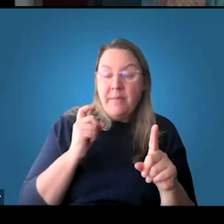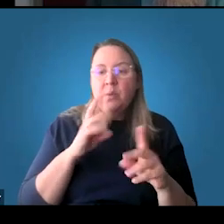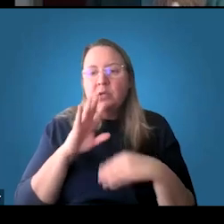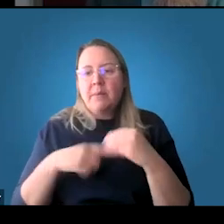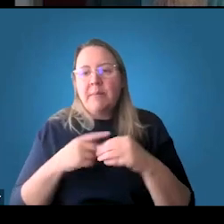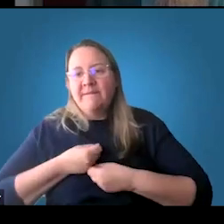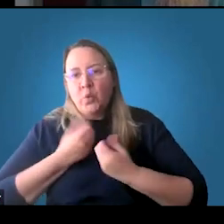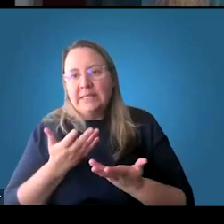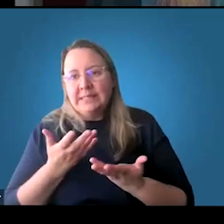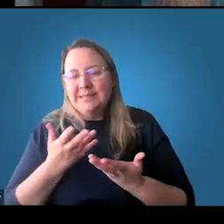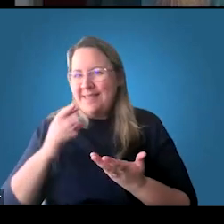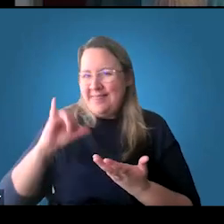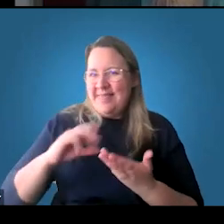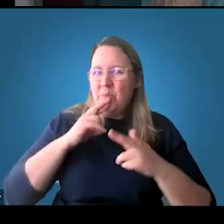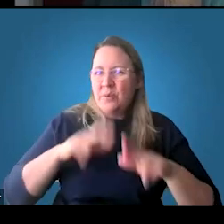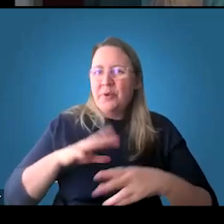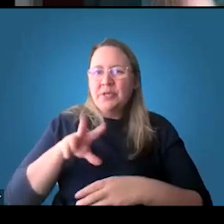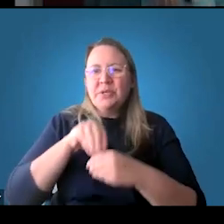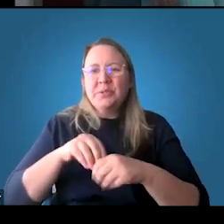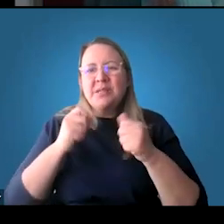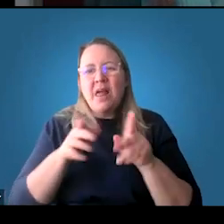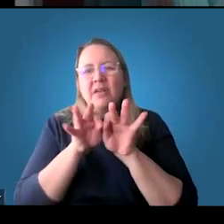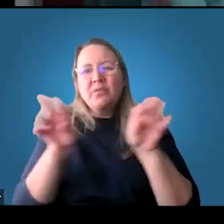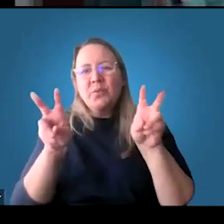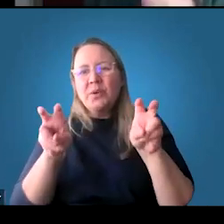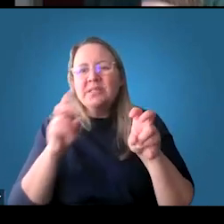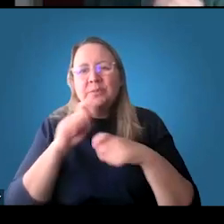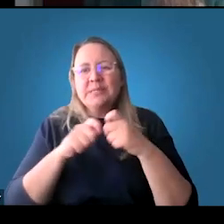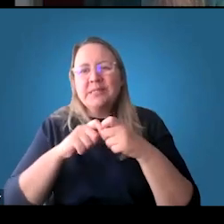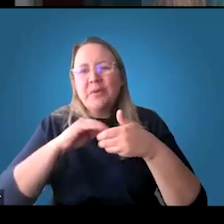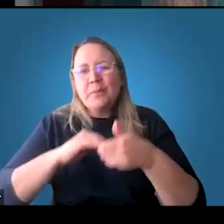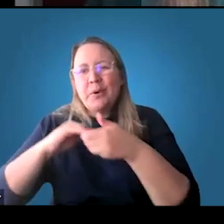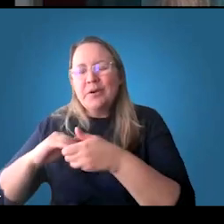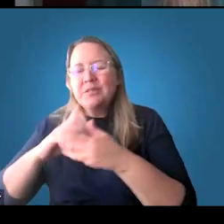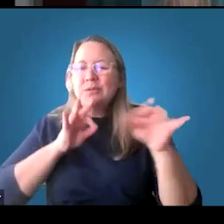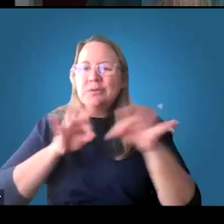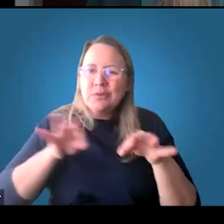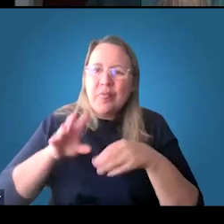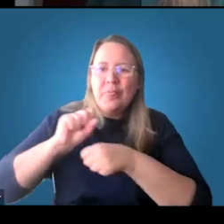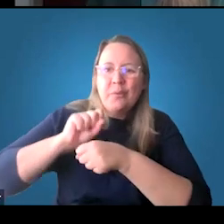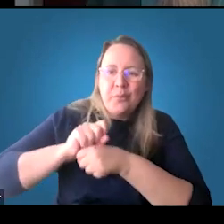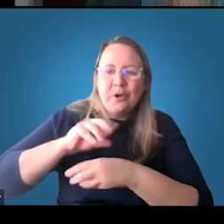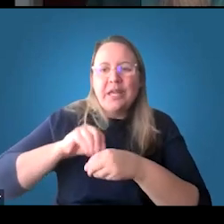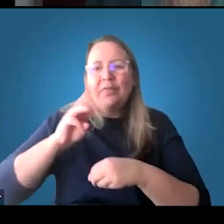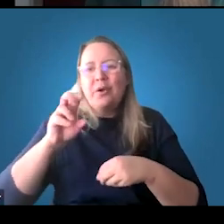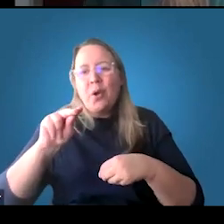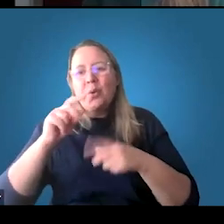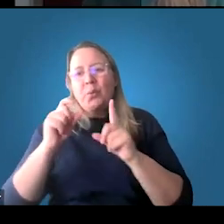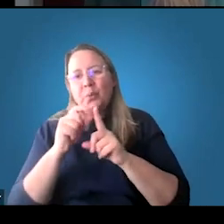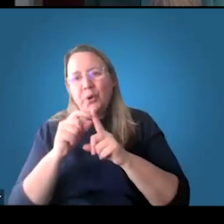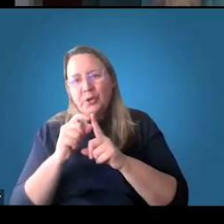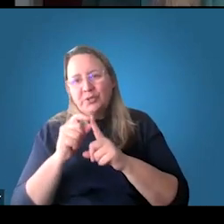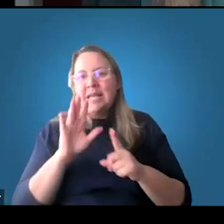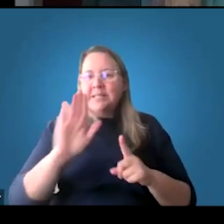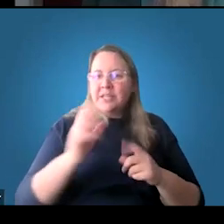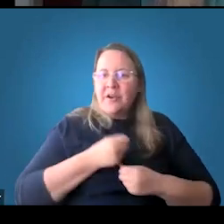voices? Well, the report includes a bunch of quotes from those partners. They're describing the work in their own words. It's